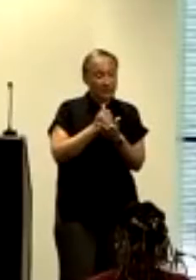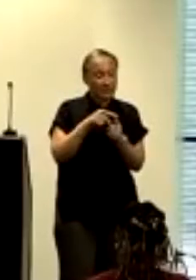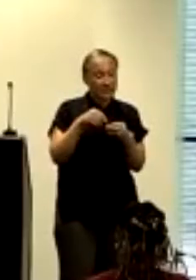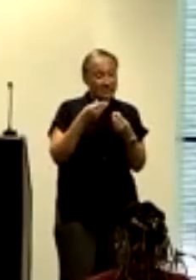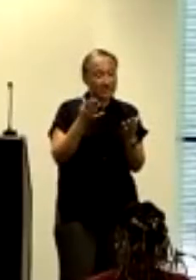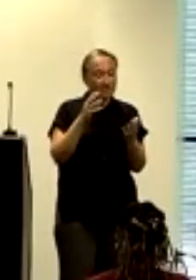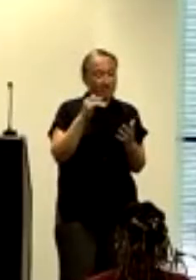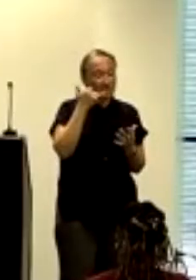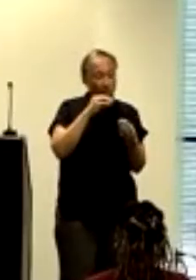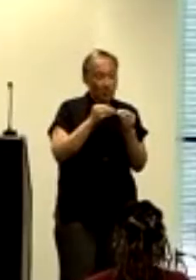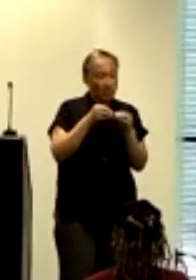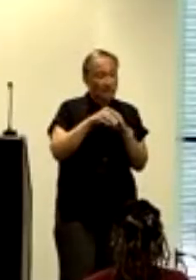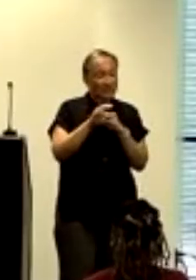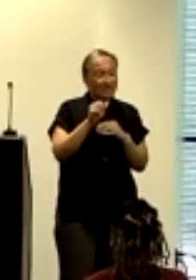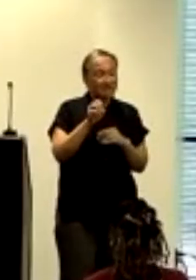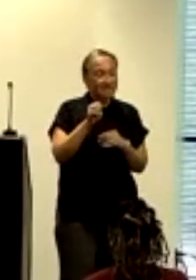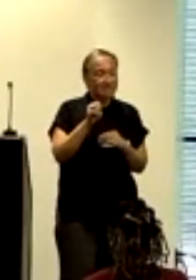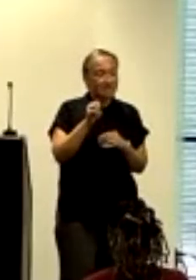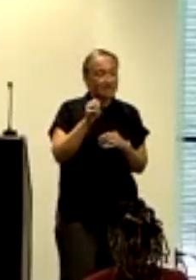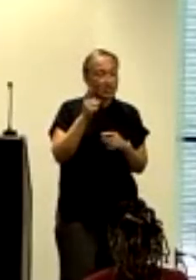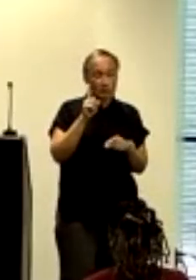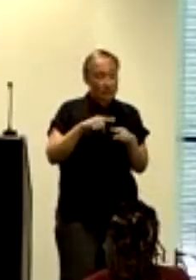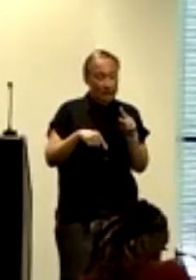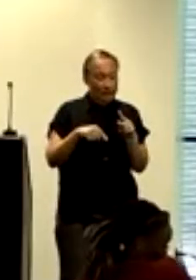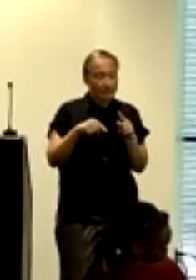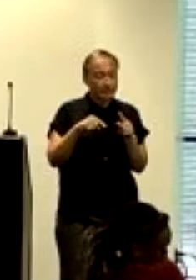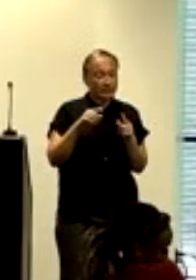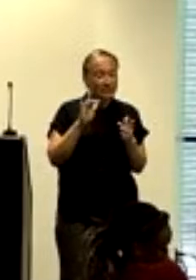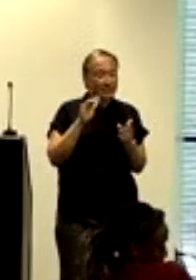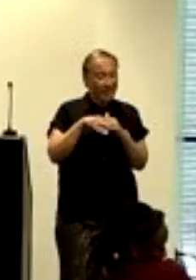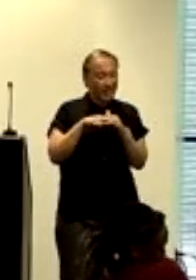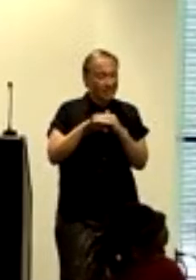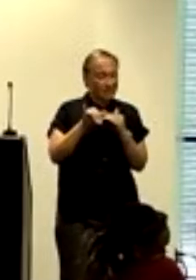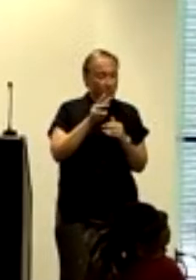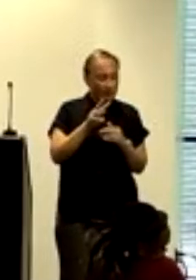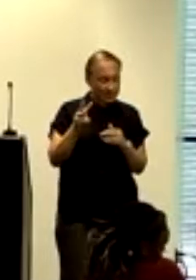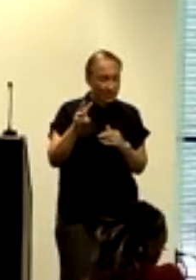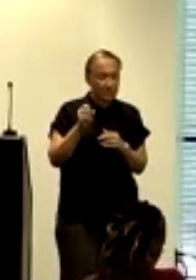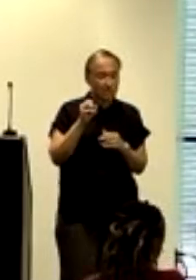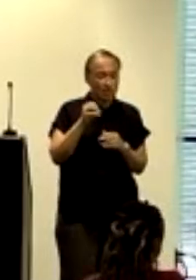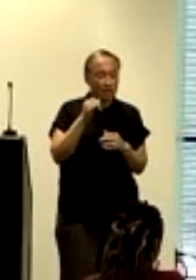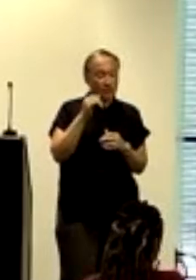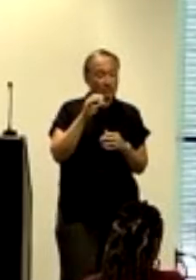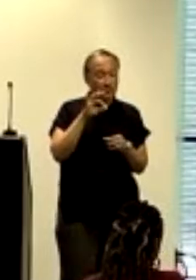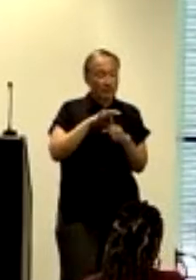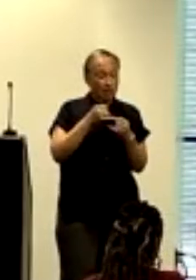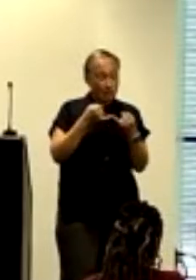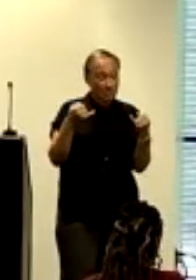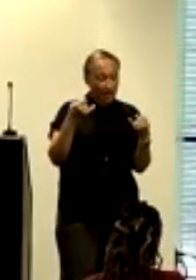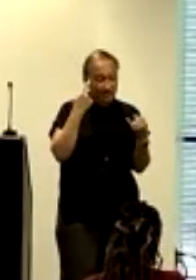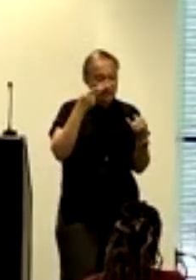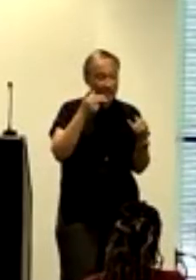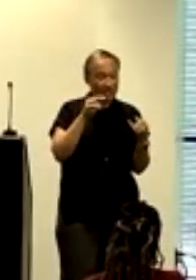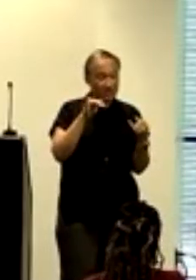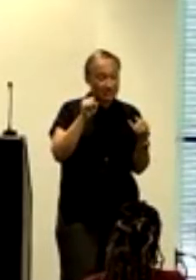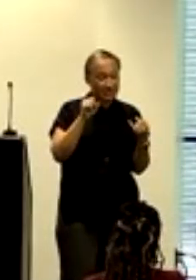give the phone number just in case you can't access the website. So the voter line for Harris